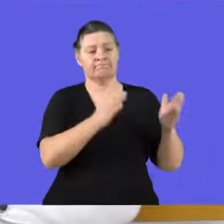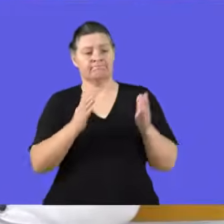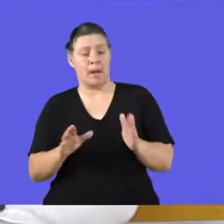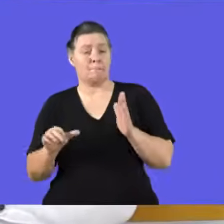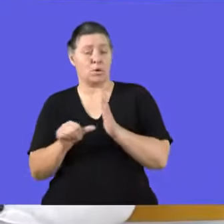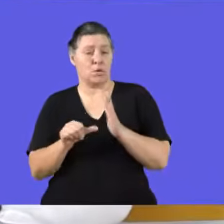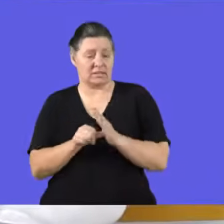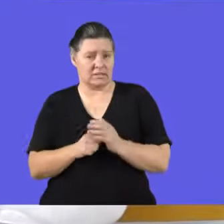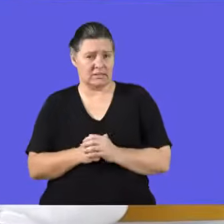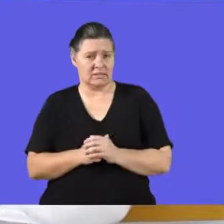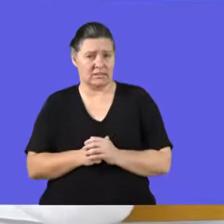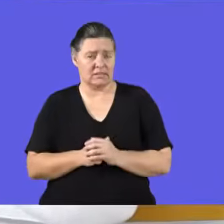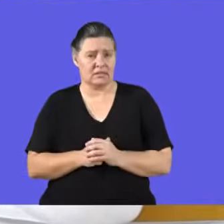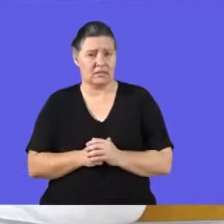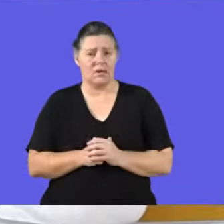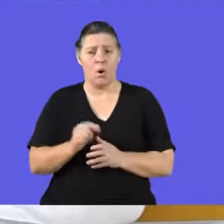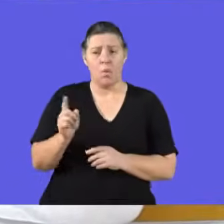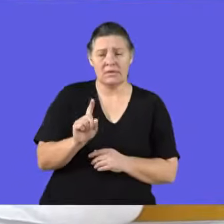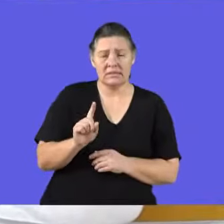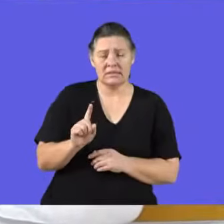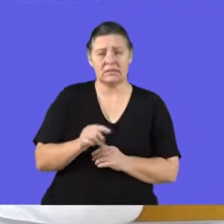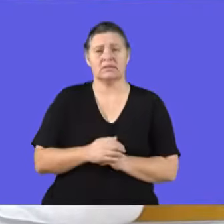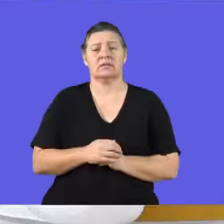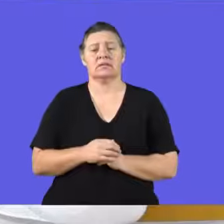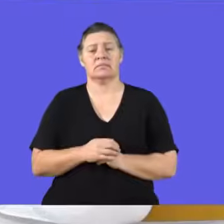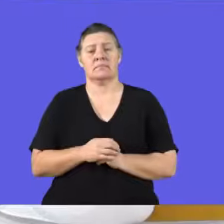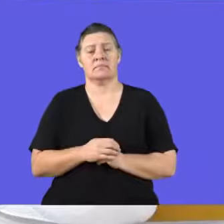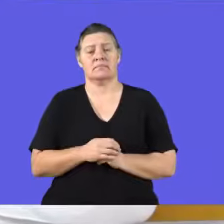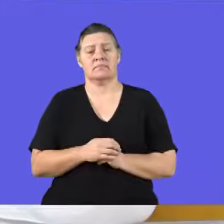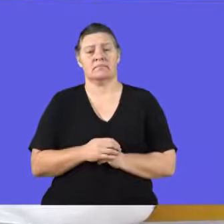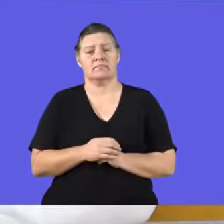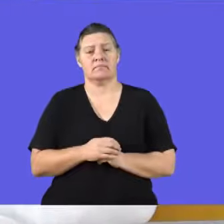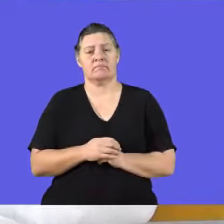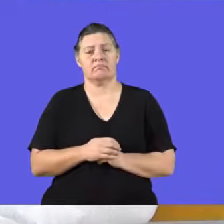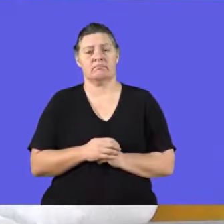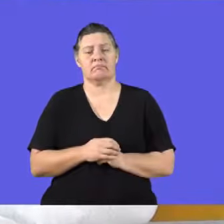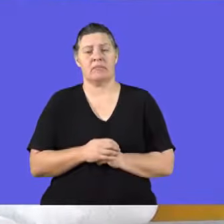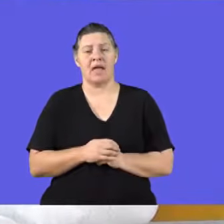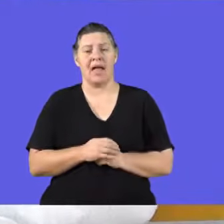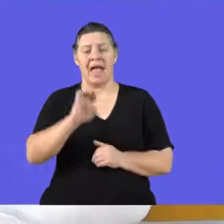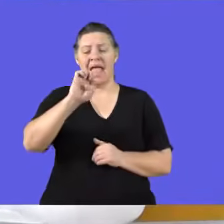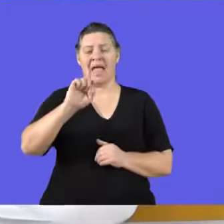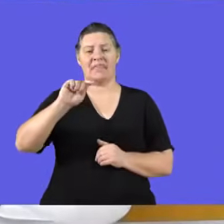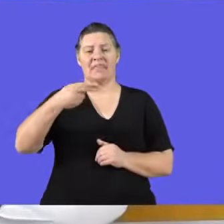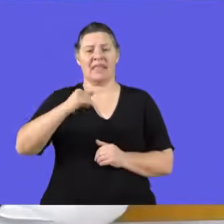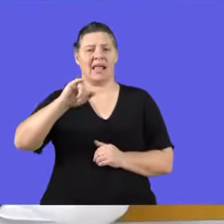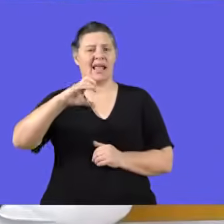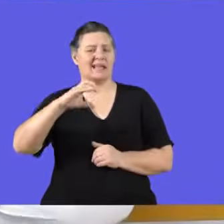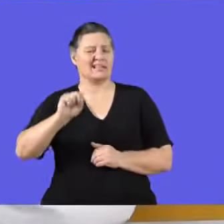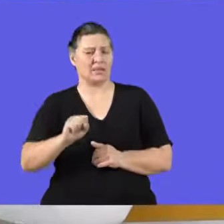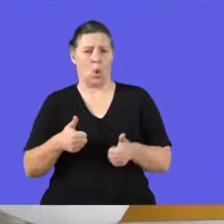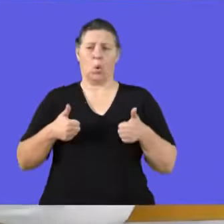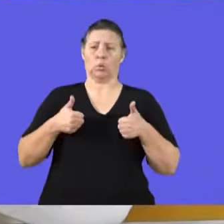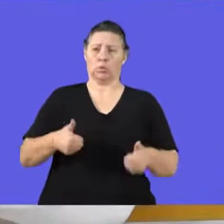move on now to something very important, that is the importance of good